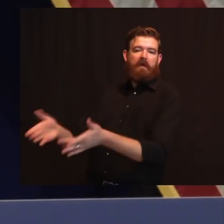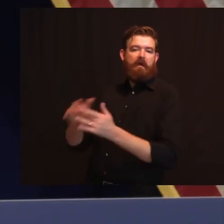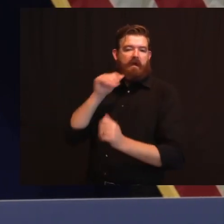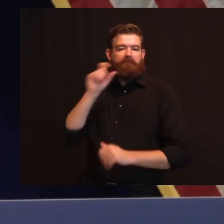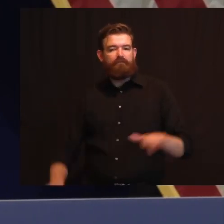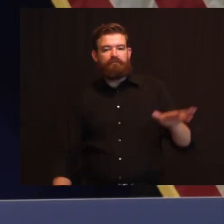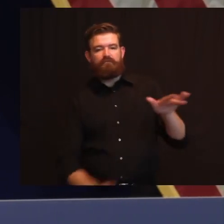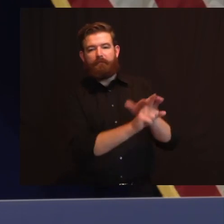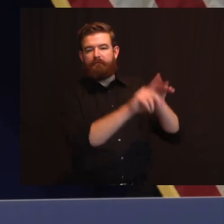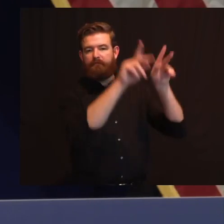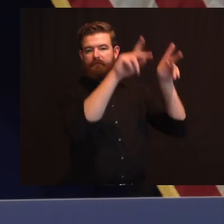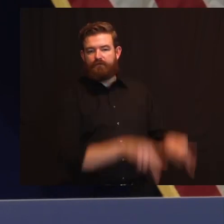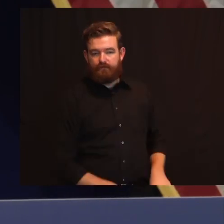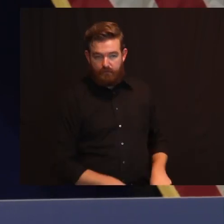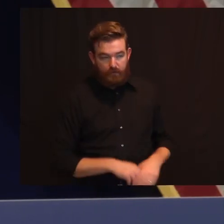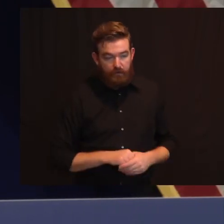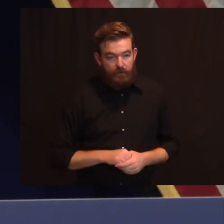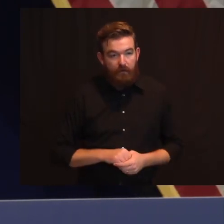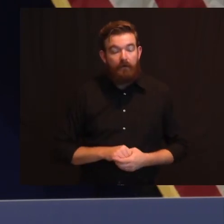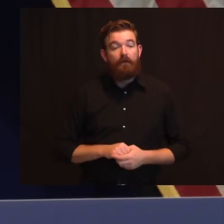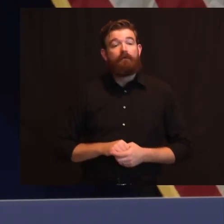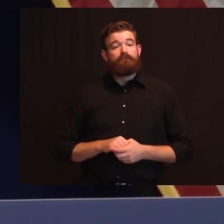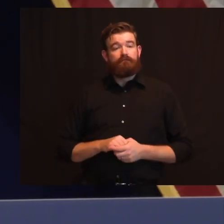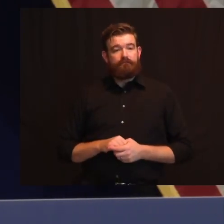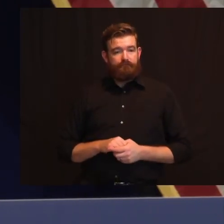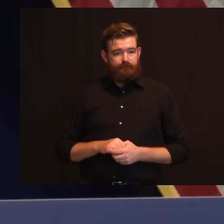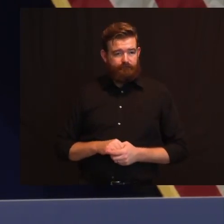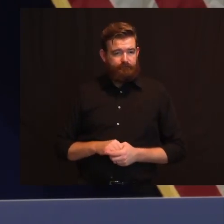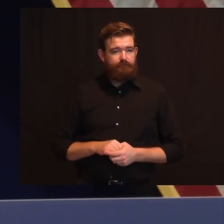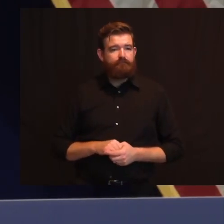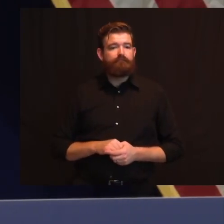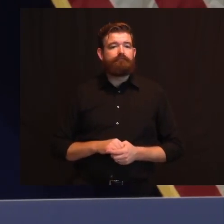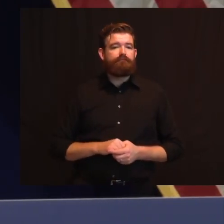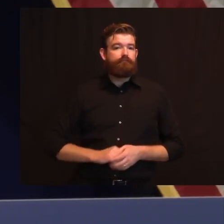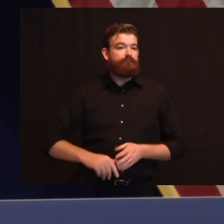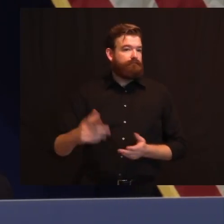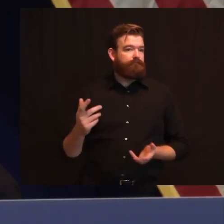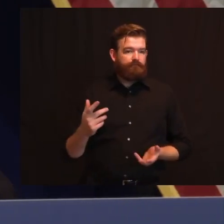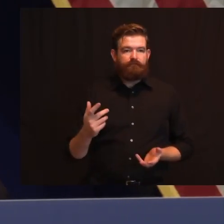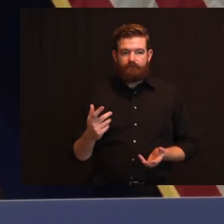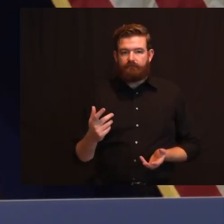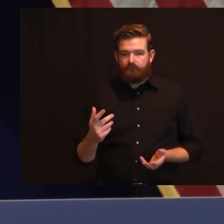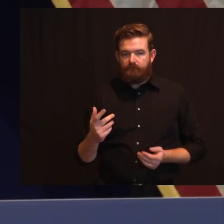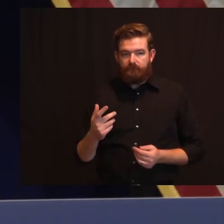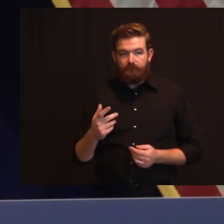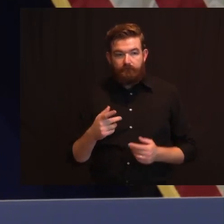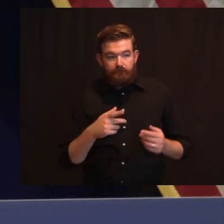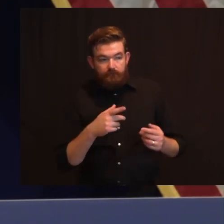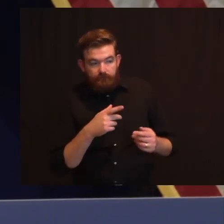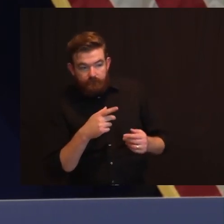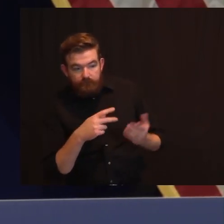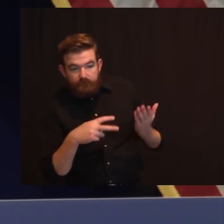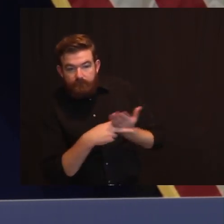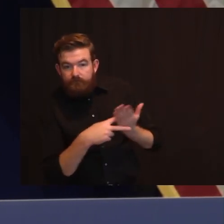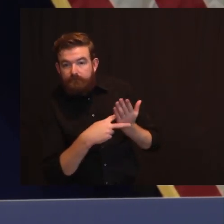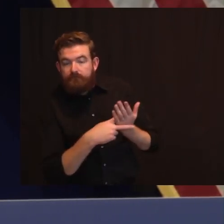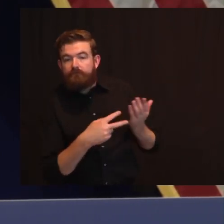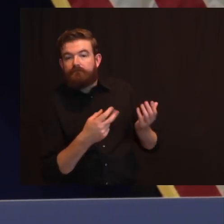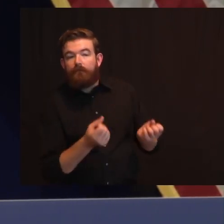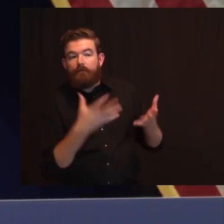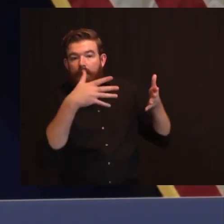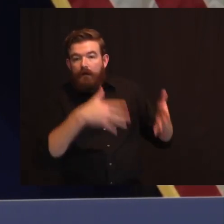have reached capacity. We encourage people to use it. 2, we know that no